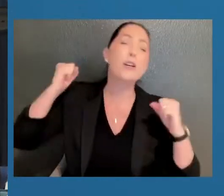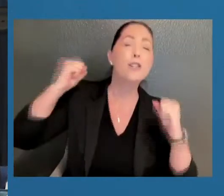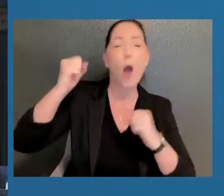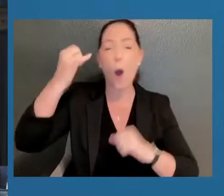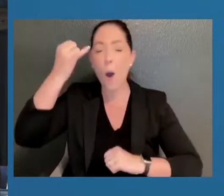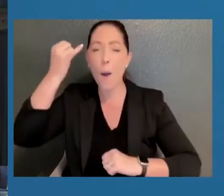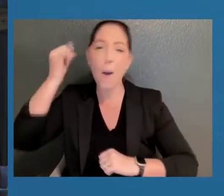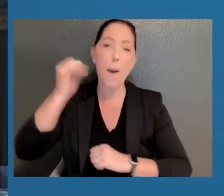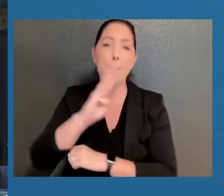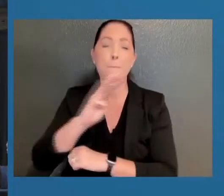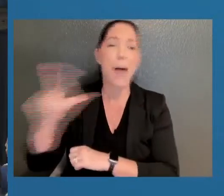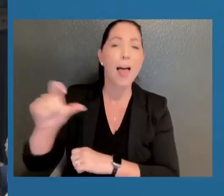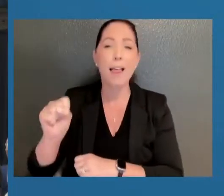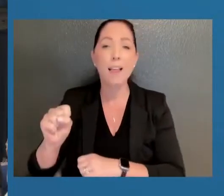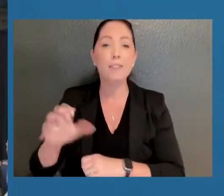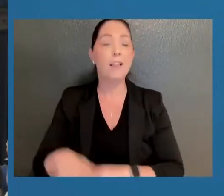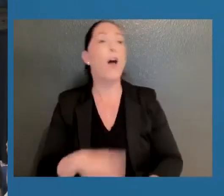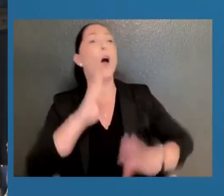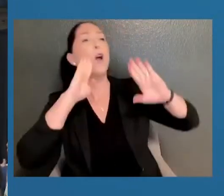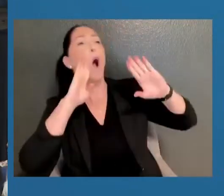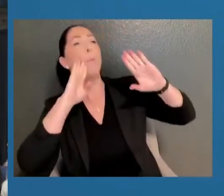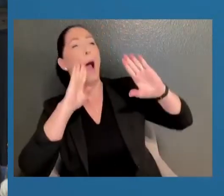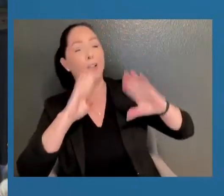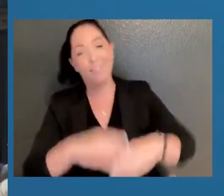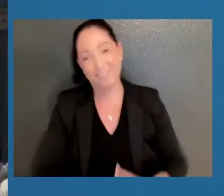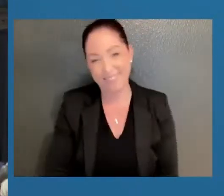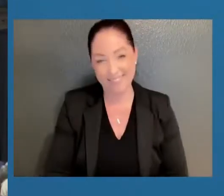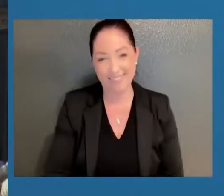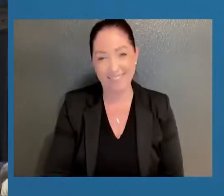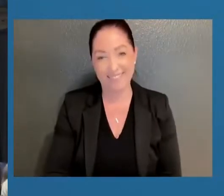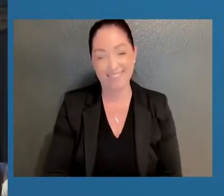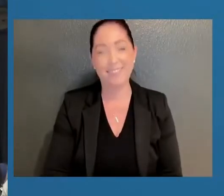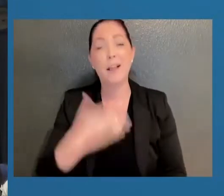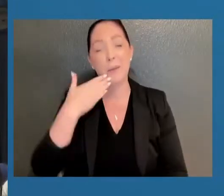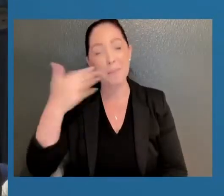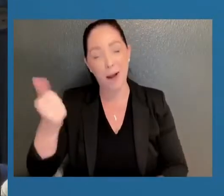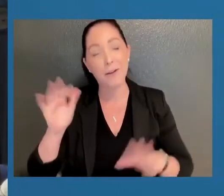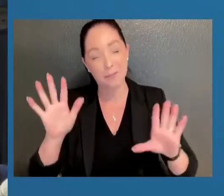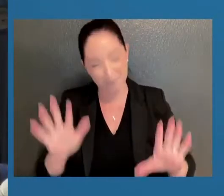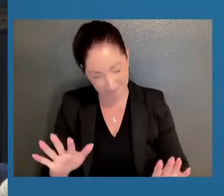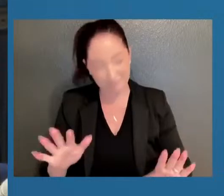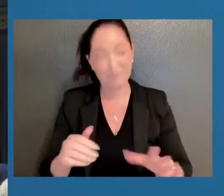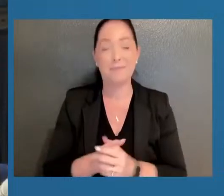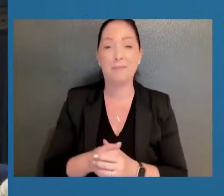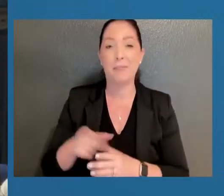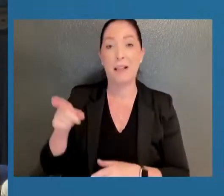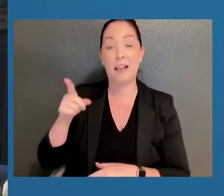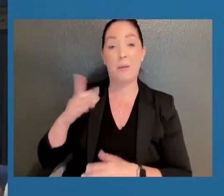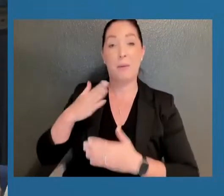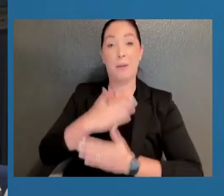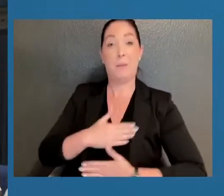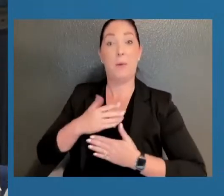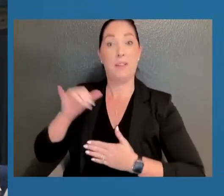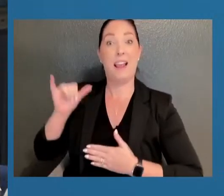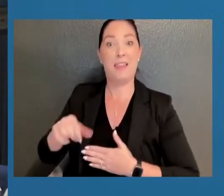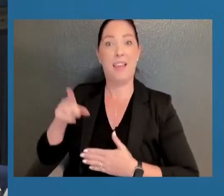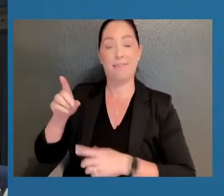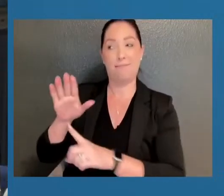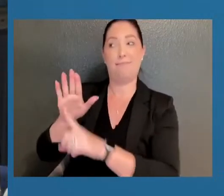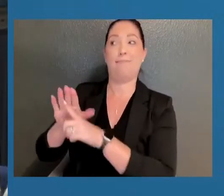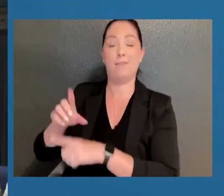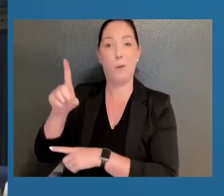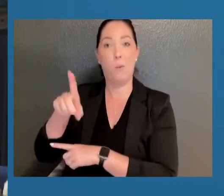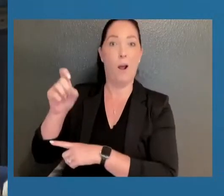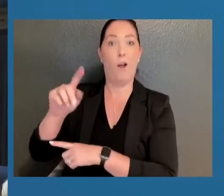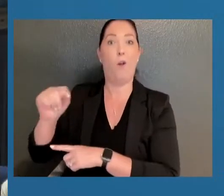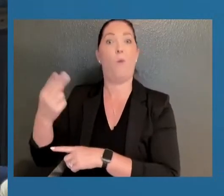Go Bills. Okay. That's much better. Marv Levy would appreciate that on his 100th birthday. First